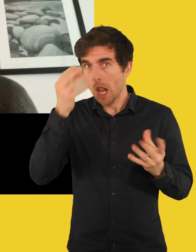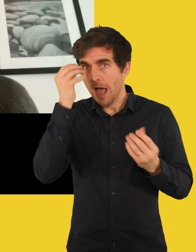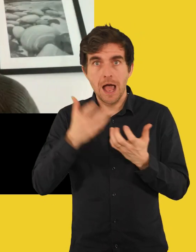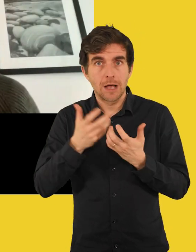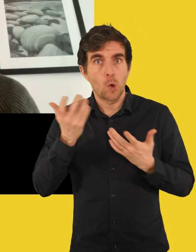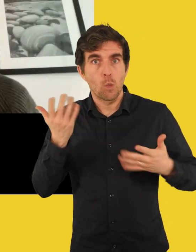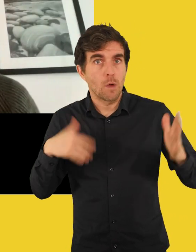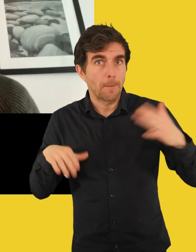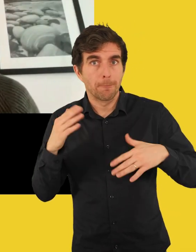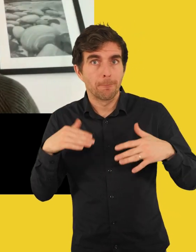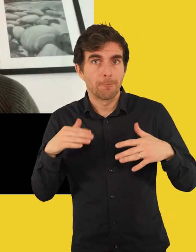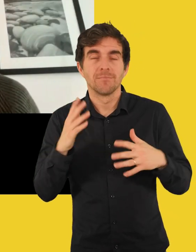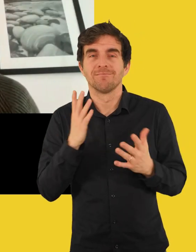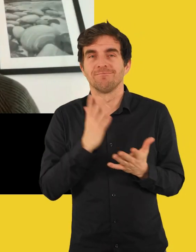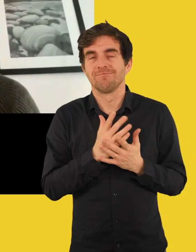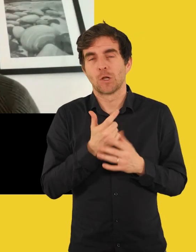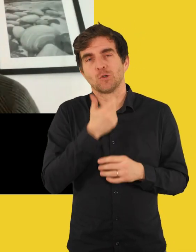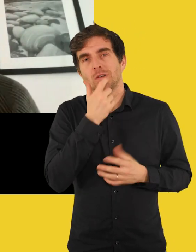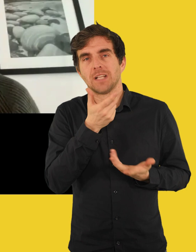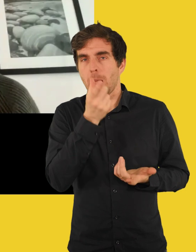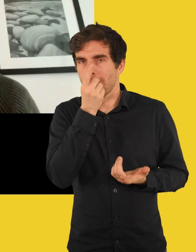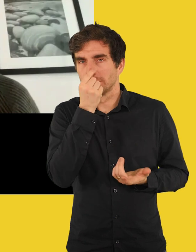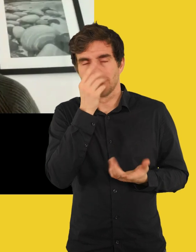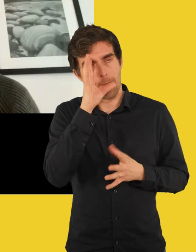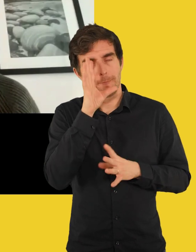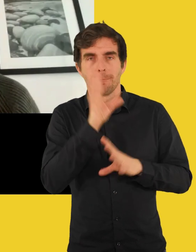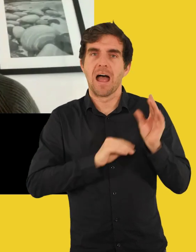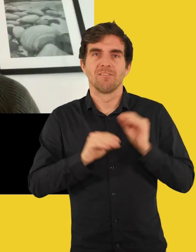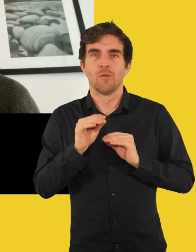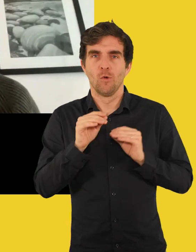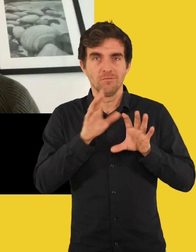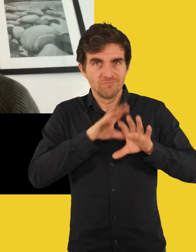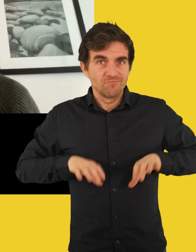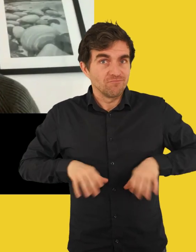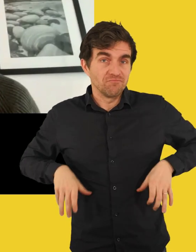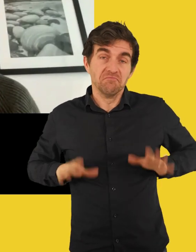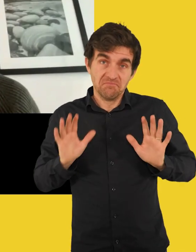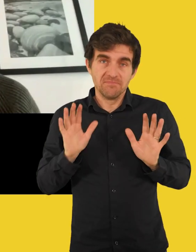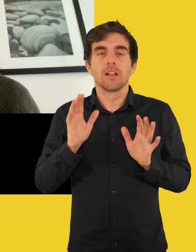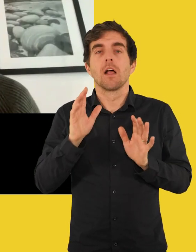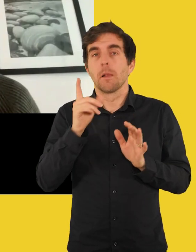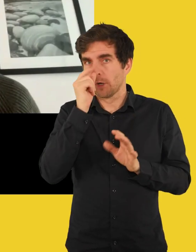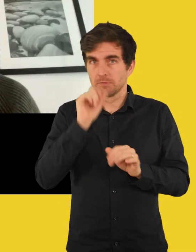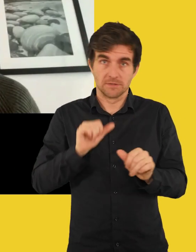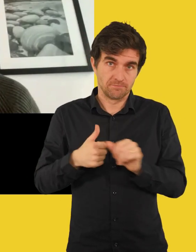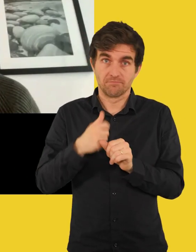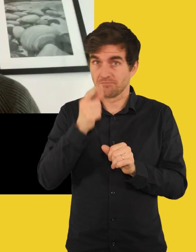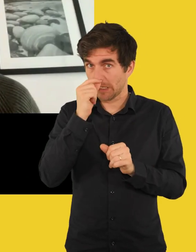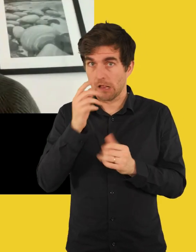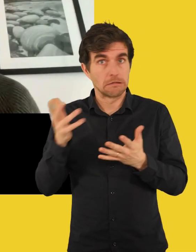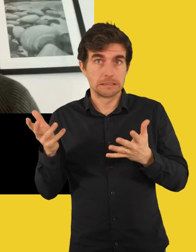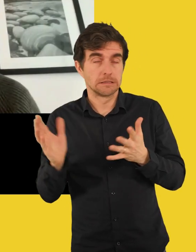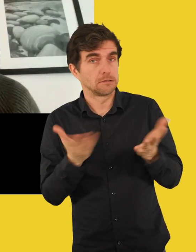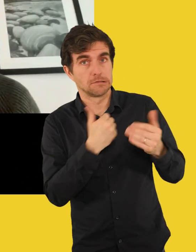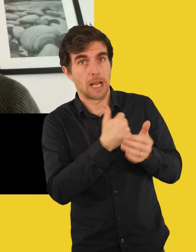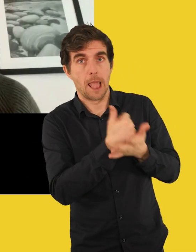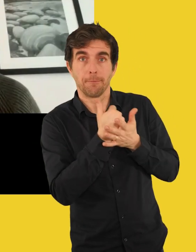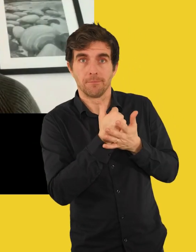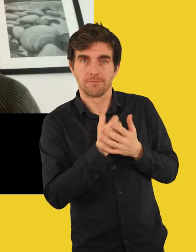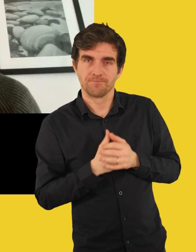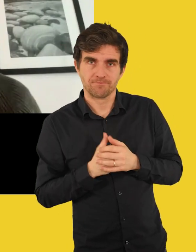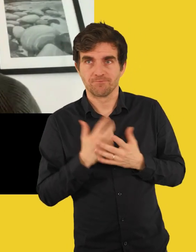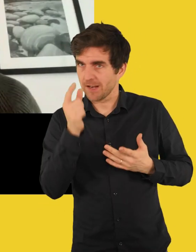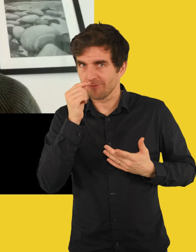when we need to suddenly learn to swim, the donut is a possible metaphor, a possible aid we can turn